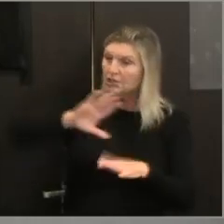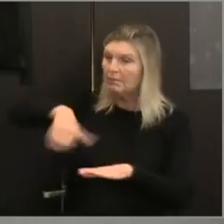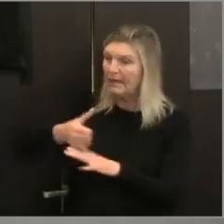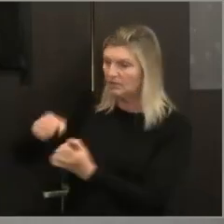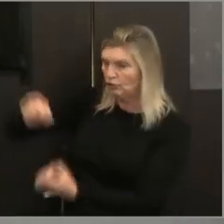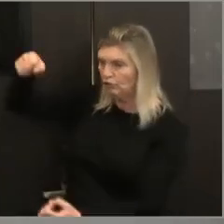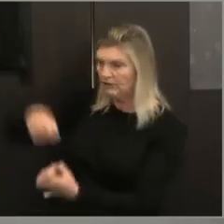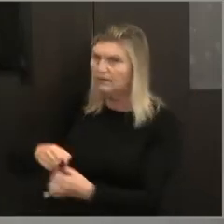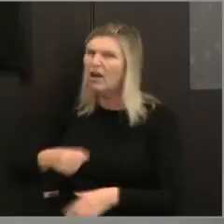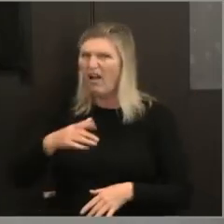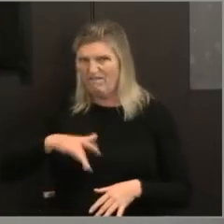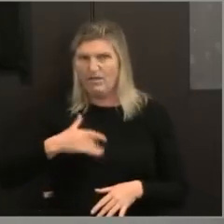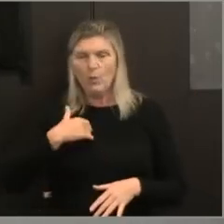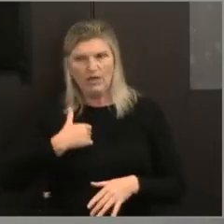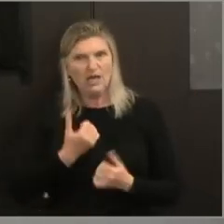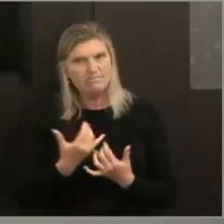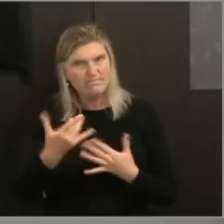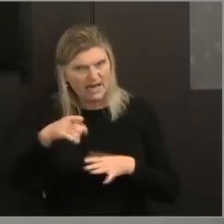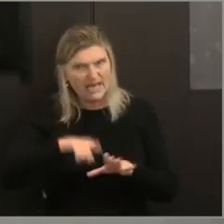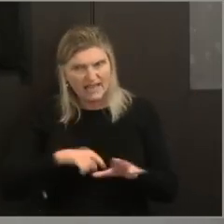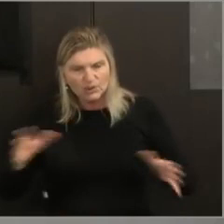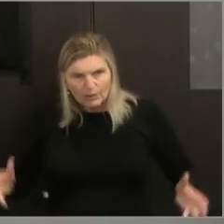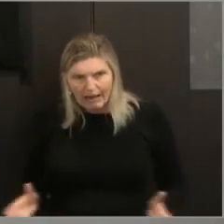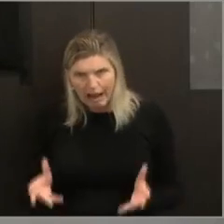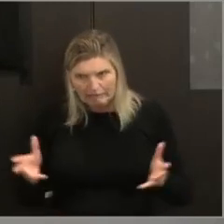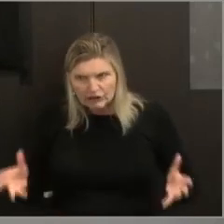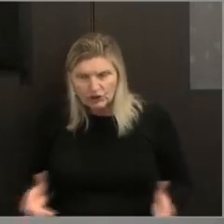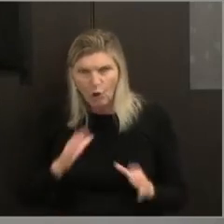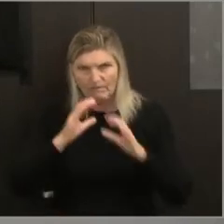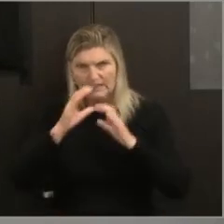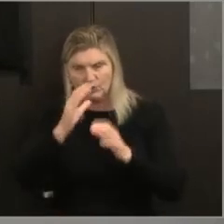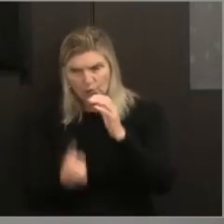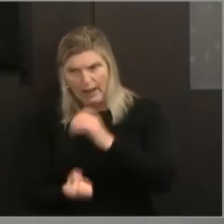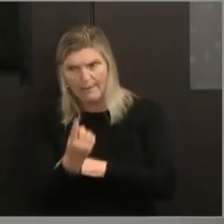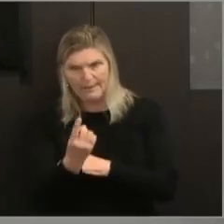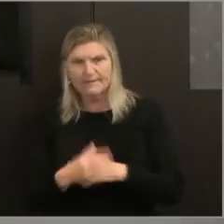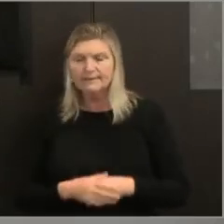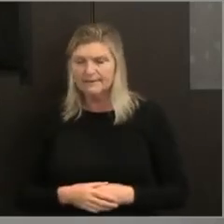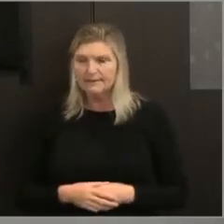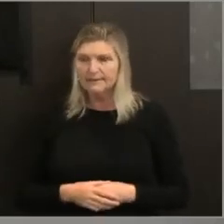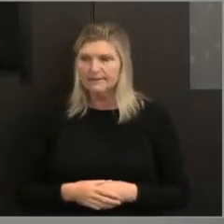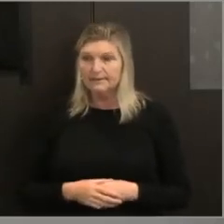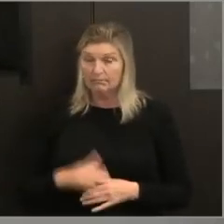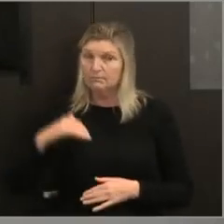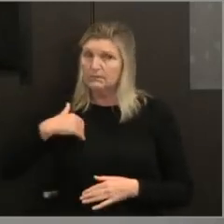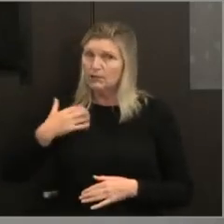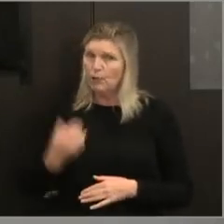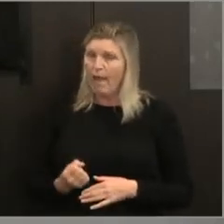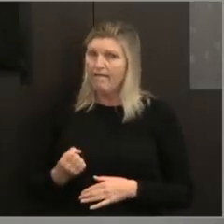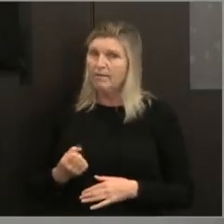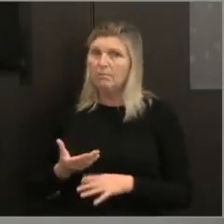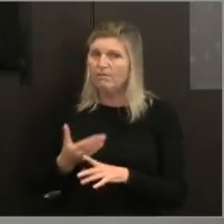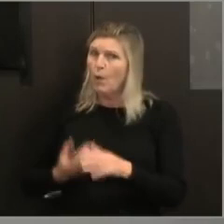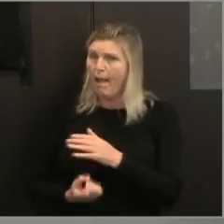it may take that time to encourage the conversation, the social conversation which is needed for that to